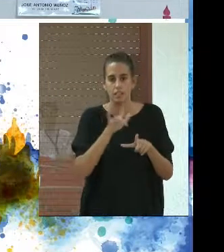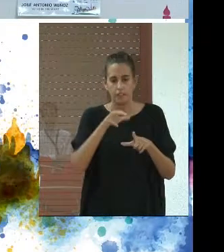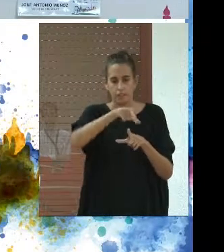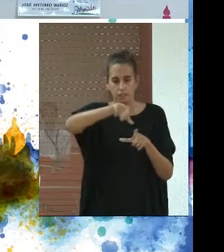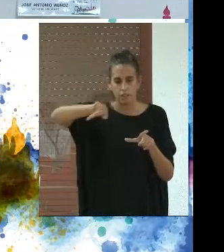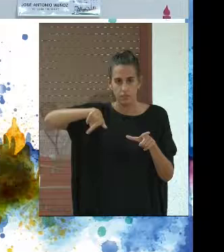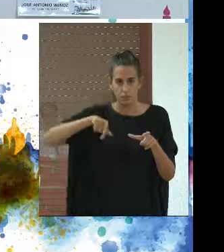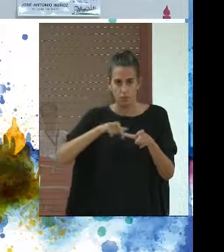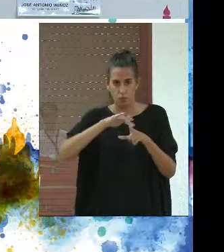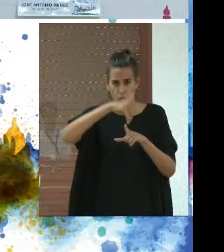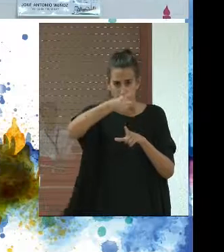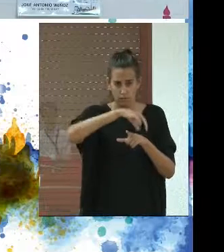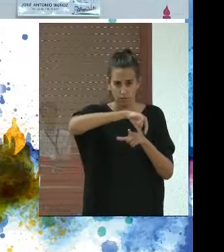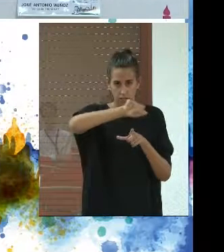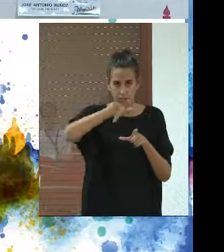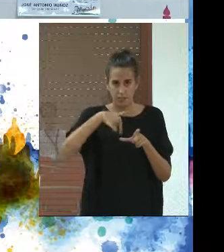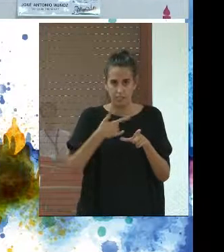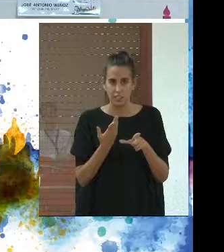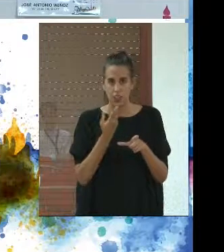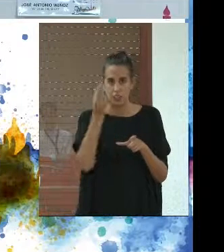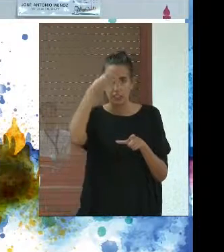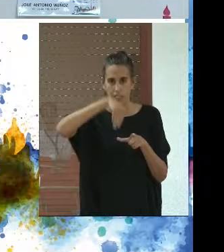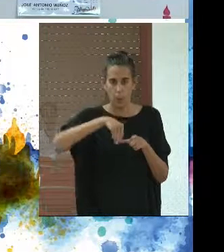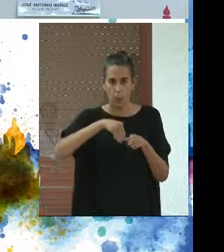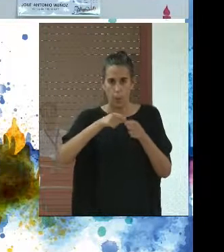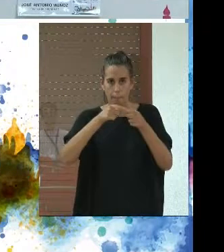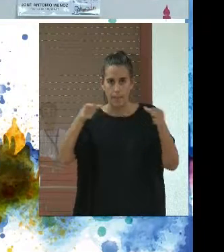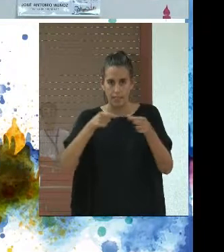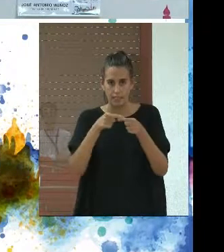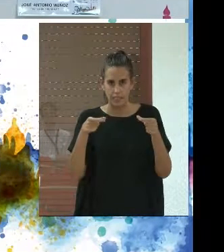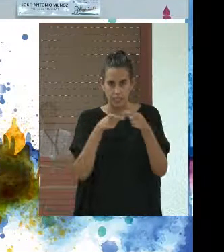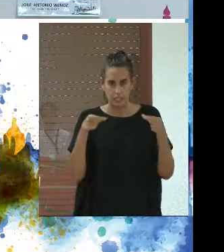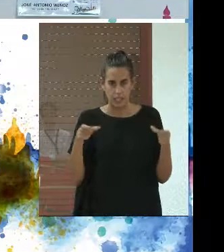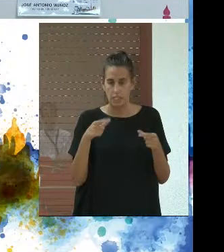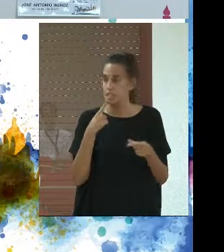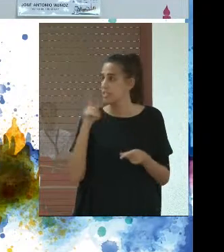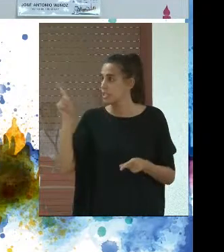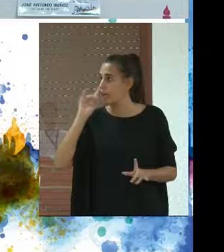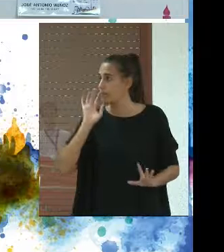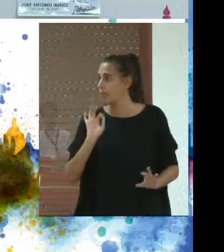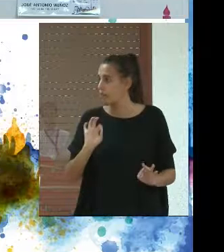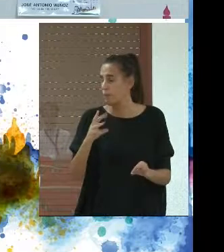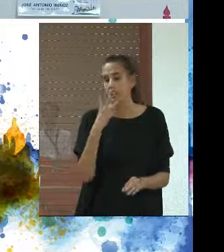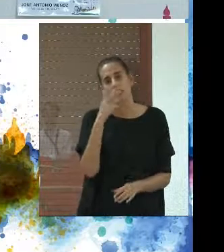a border that's outside the tablet, and we can insert the templates. This one